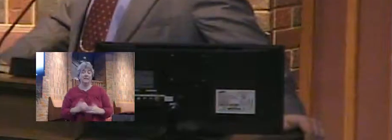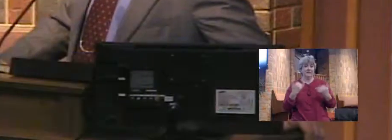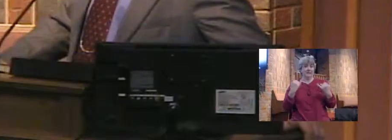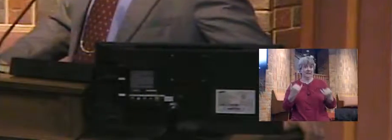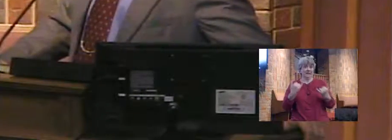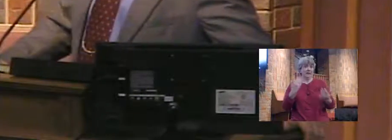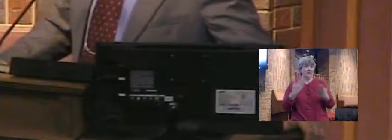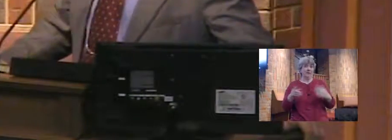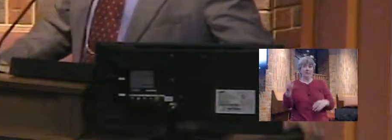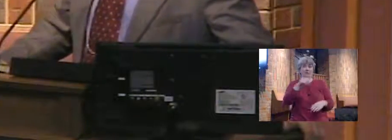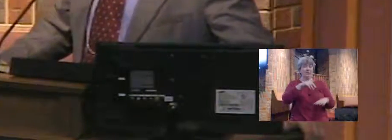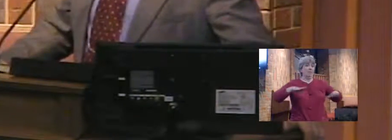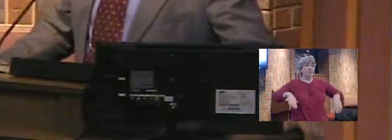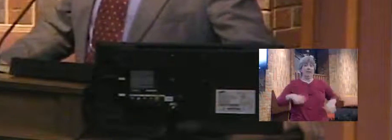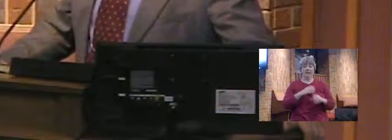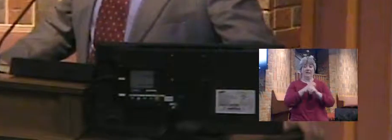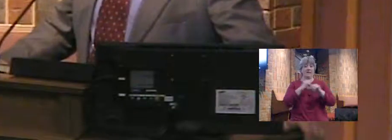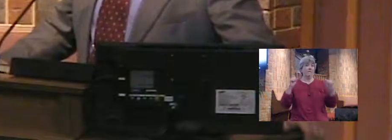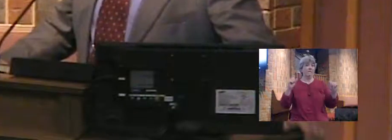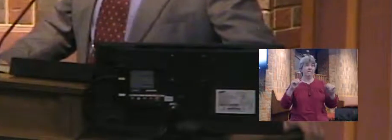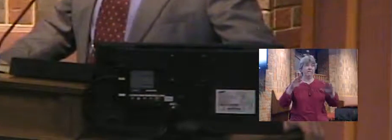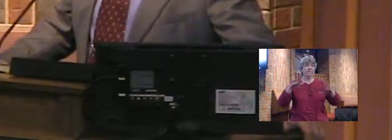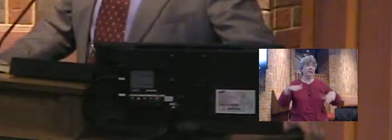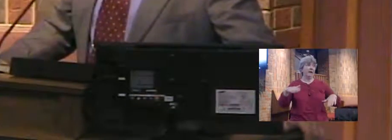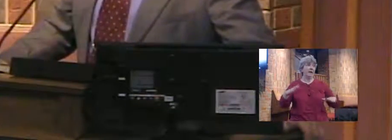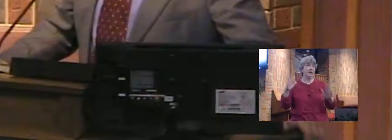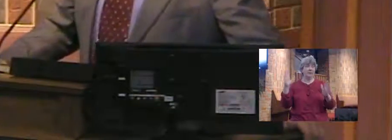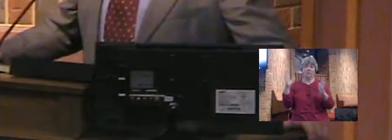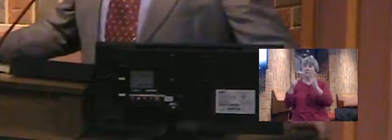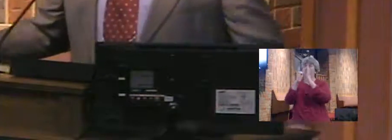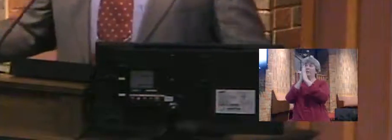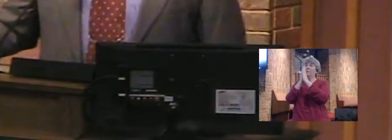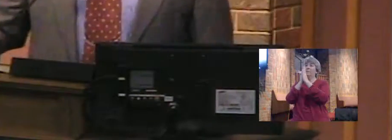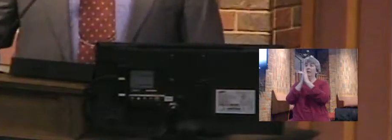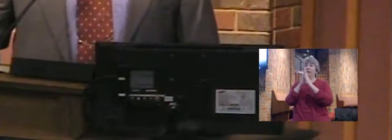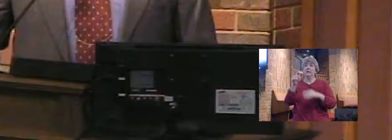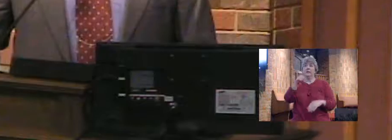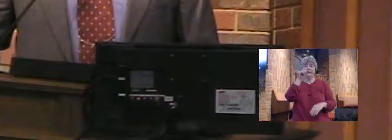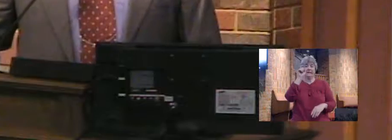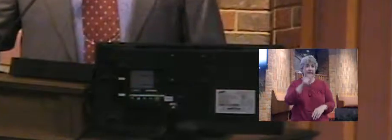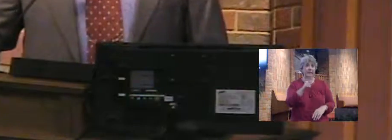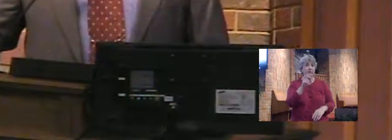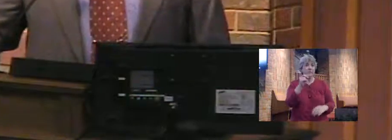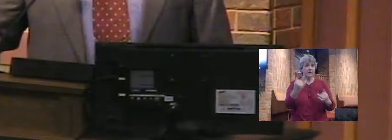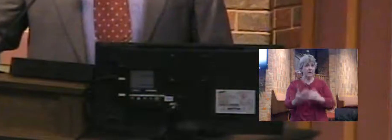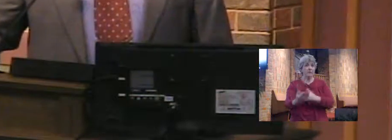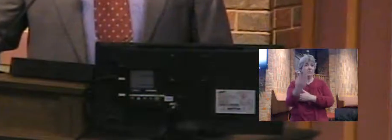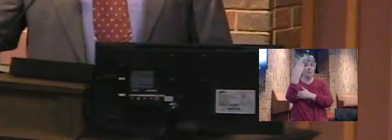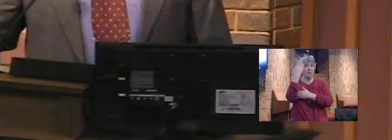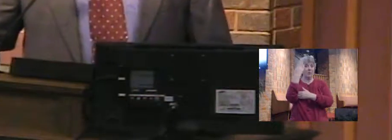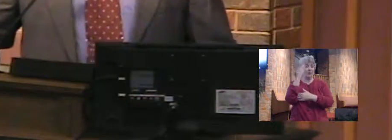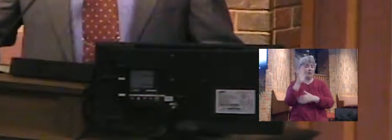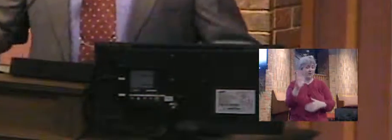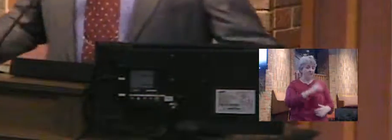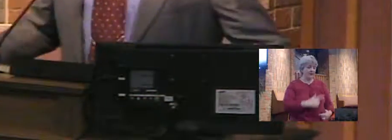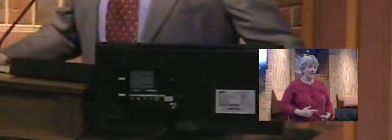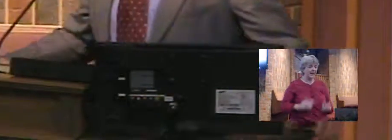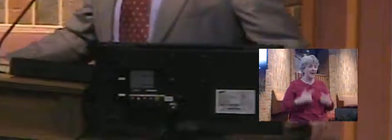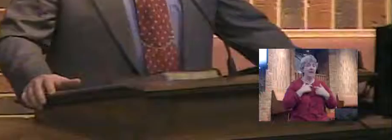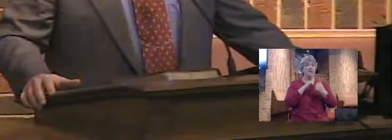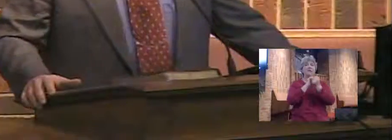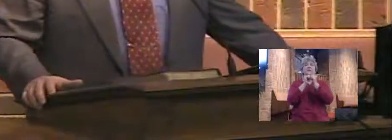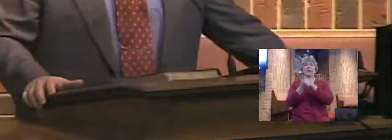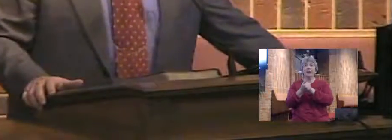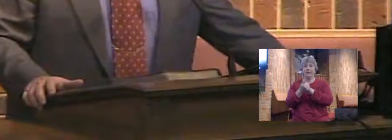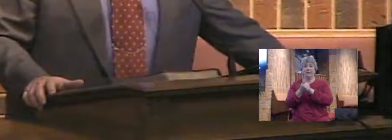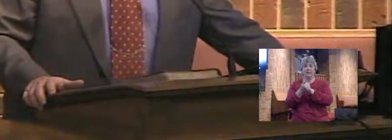been redeemed and brought back. And you need to take action this morning to change your life. The gospel of